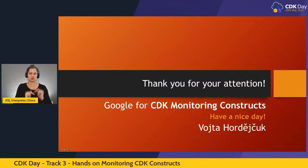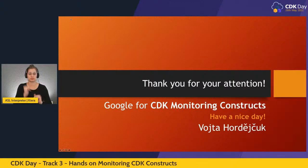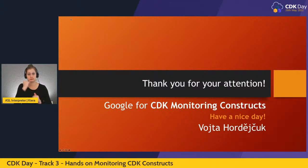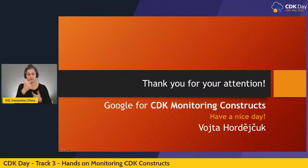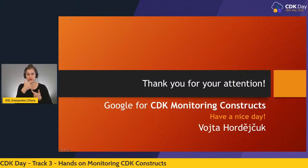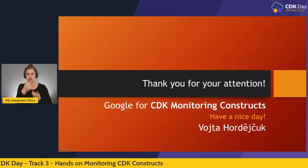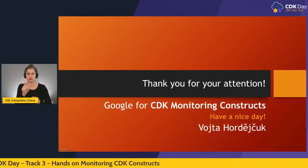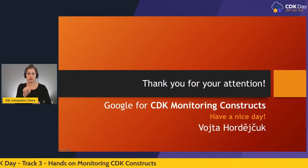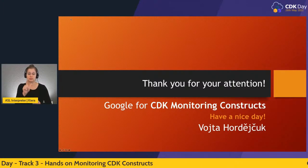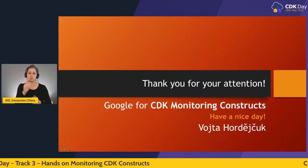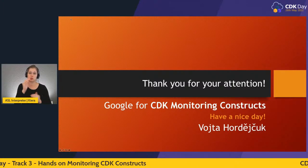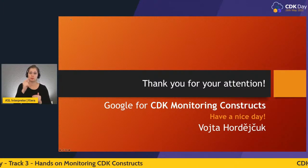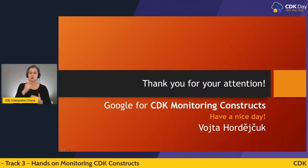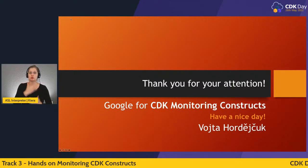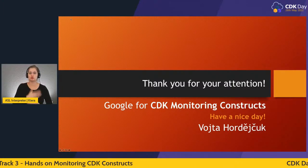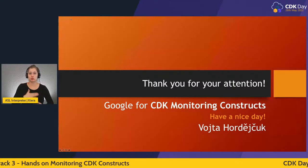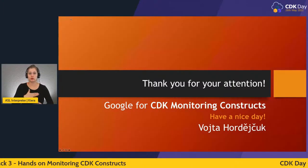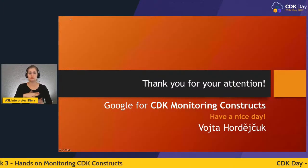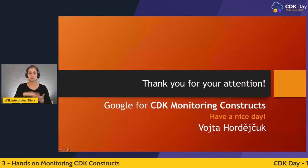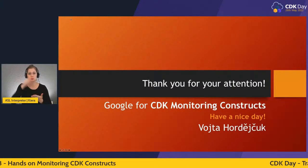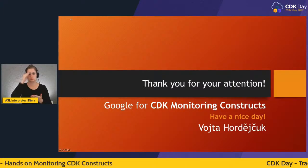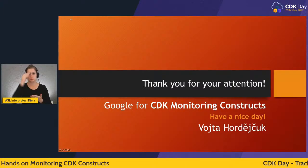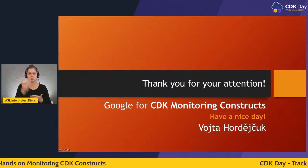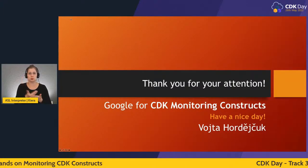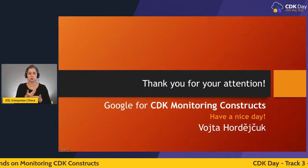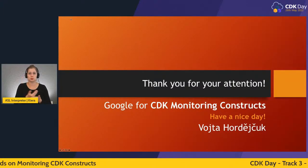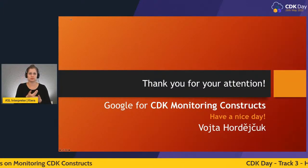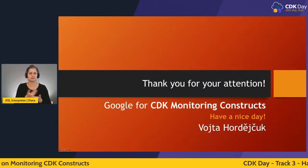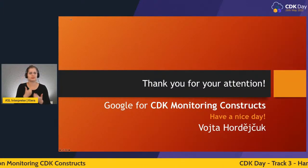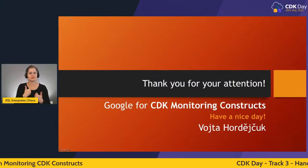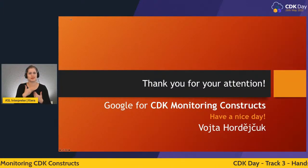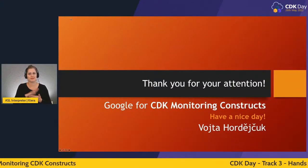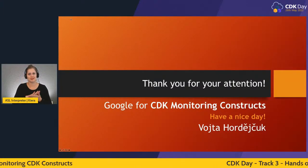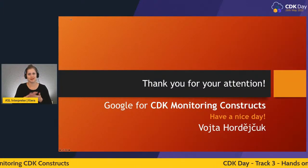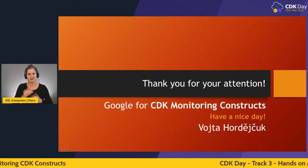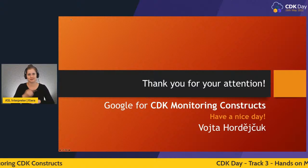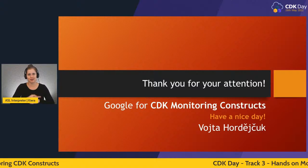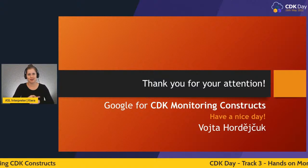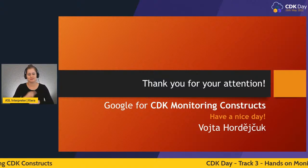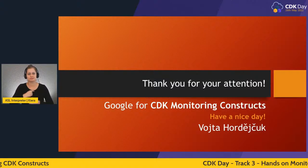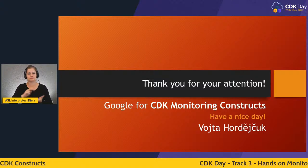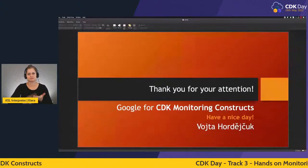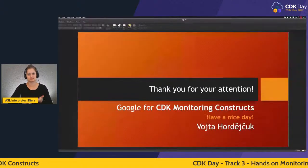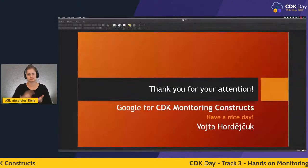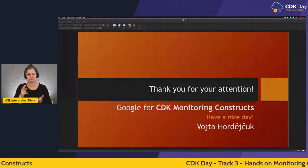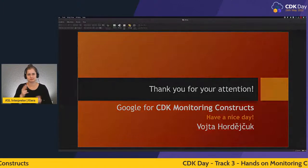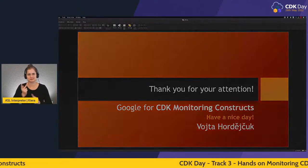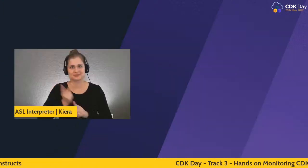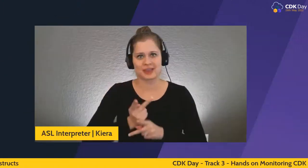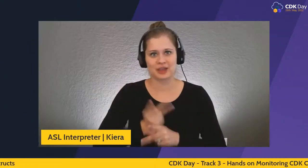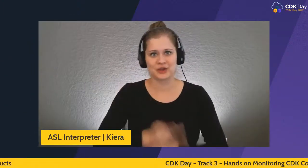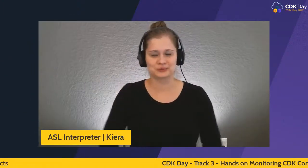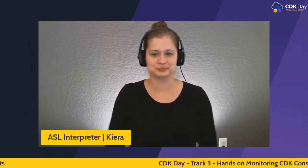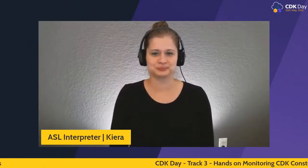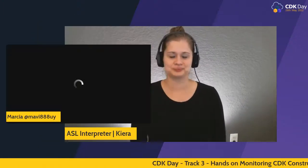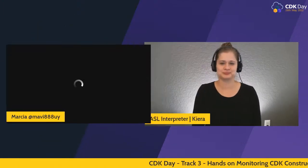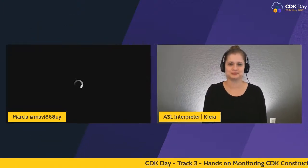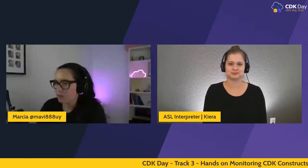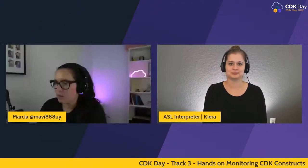new. Have a super nice day, and I'm signing out. So take care.